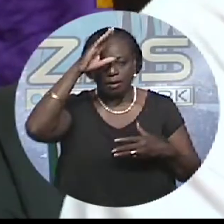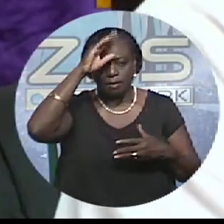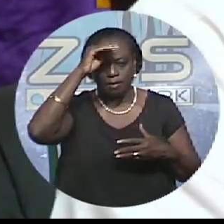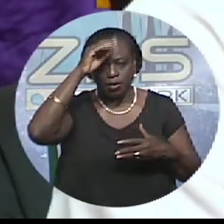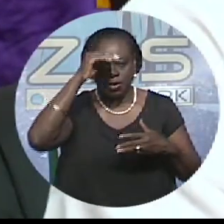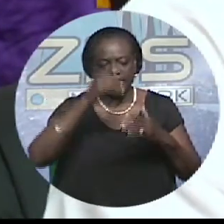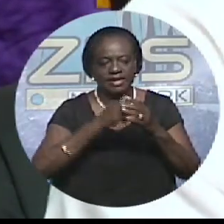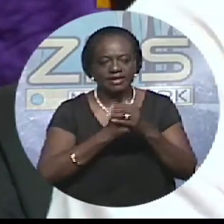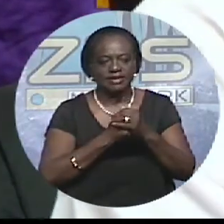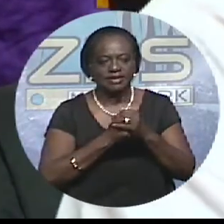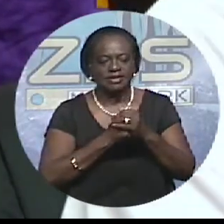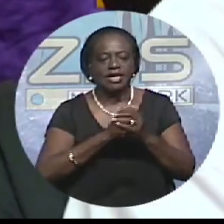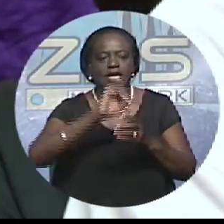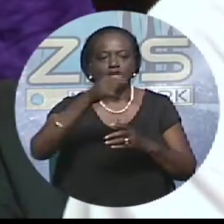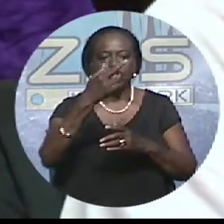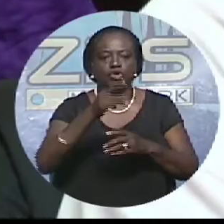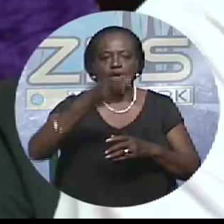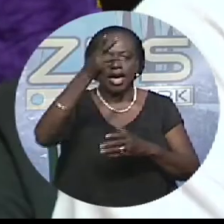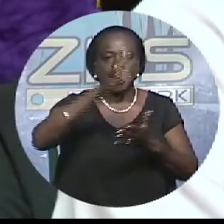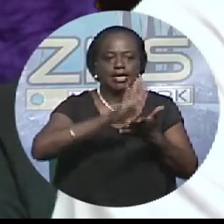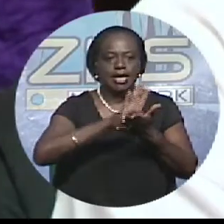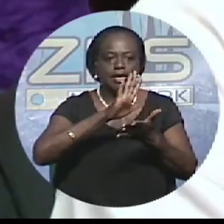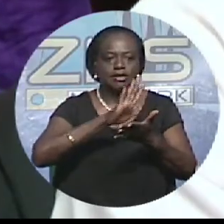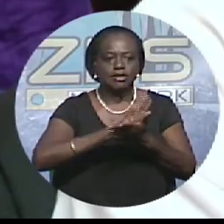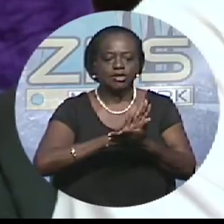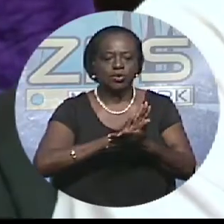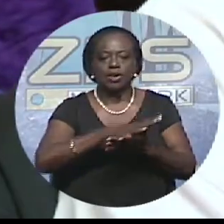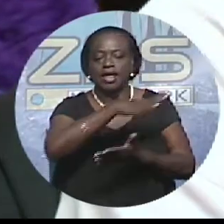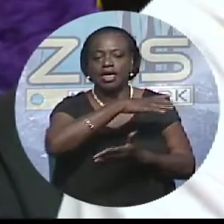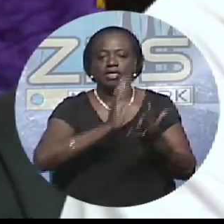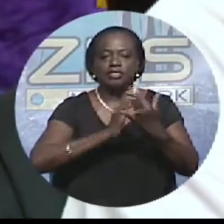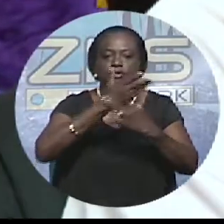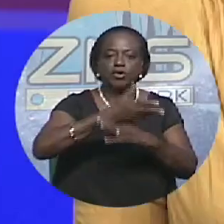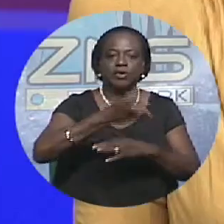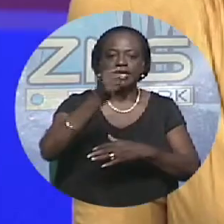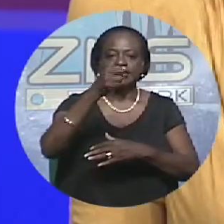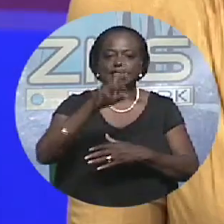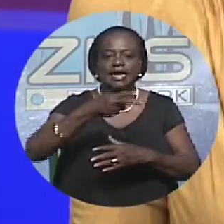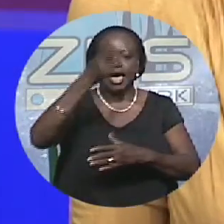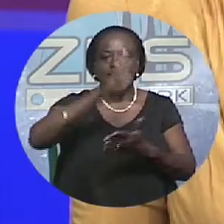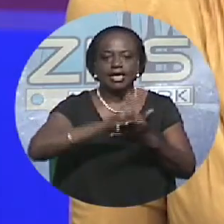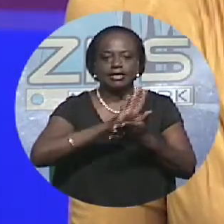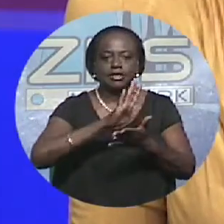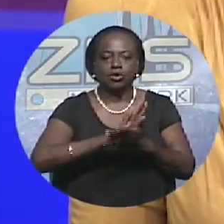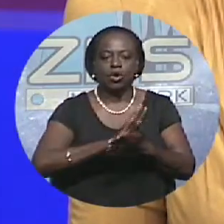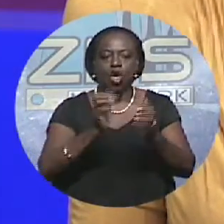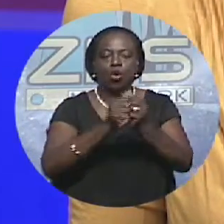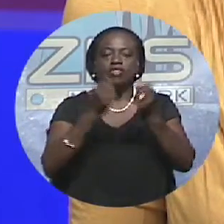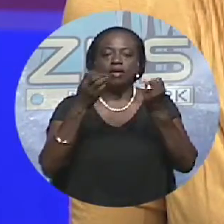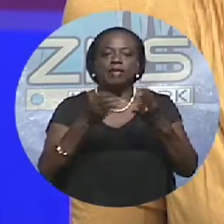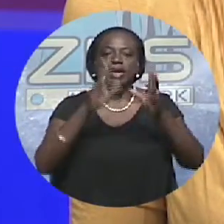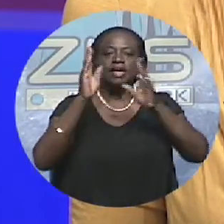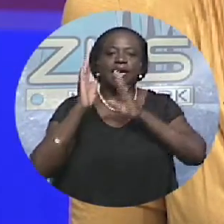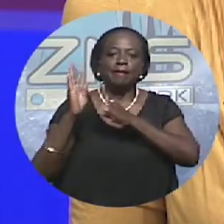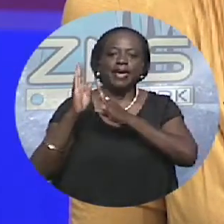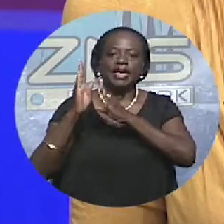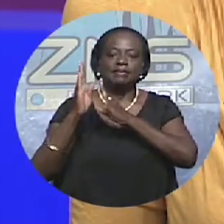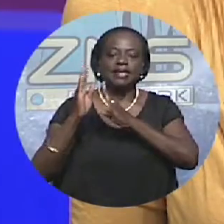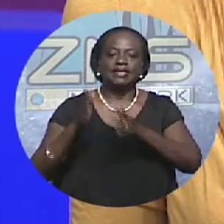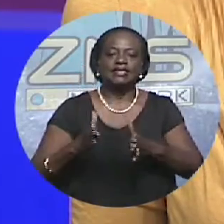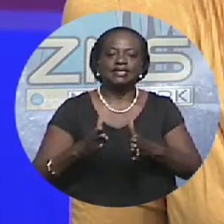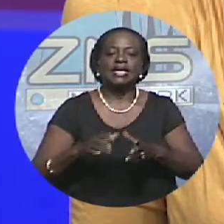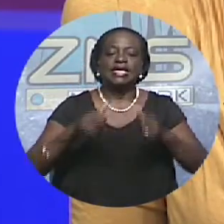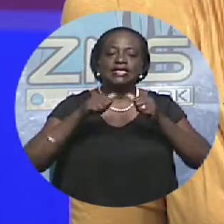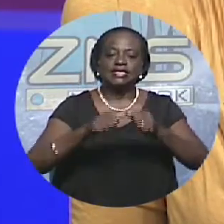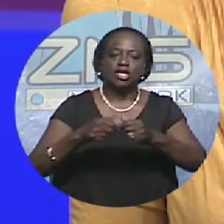from the junior high school and we take it through to senior high school. With many Bahamians still struggling financially, a